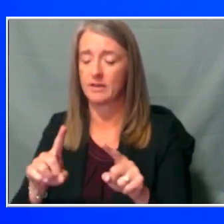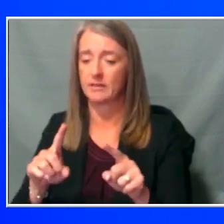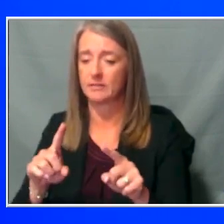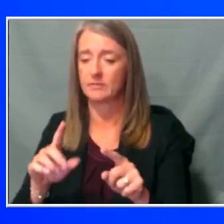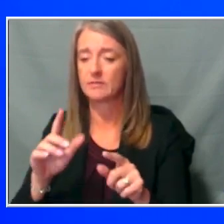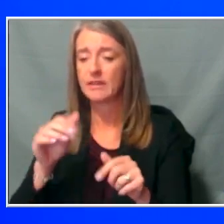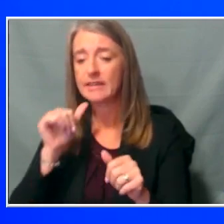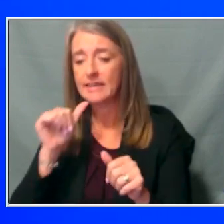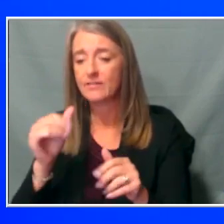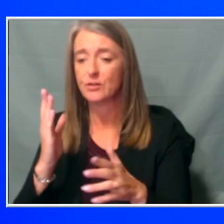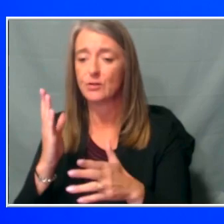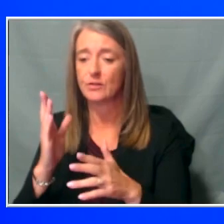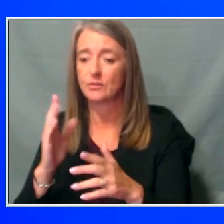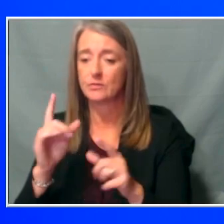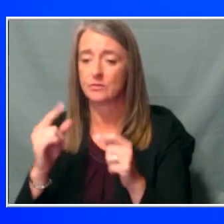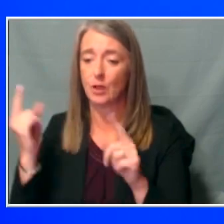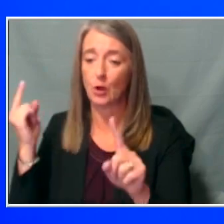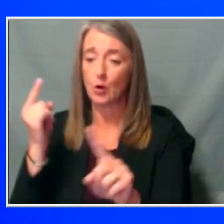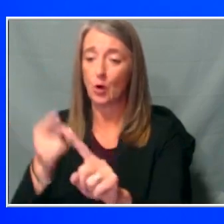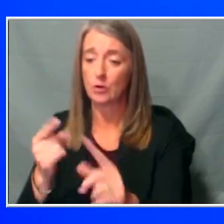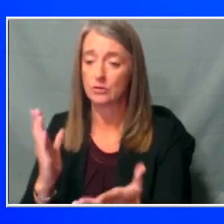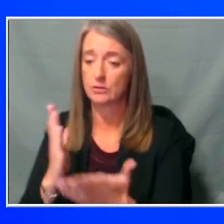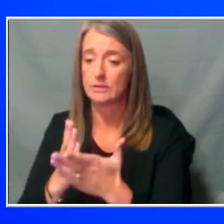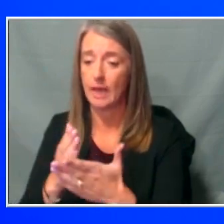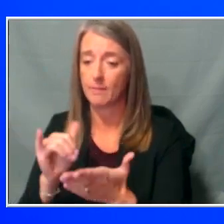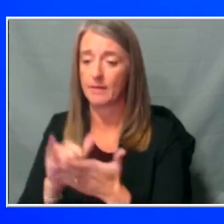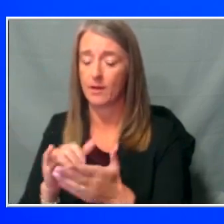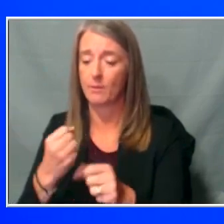come off of it, which is the goal, I wanted to make